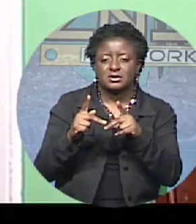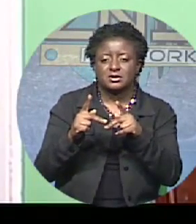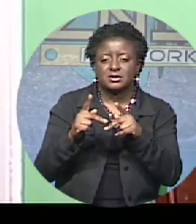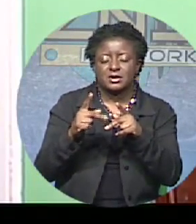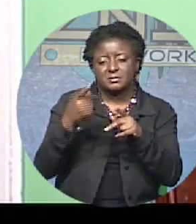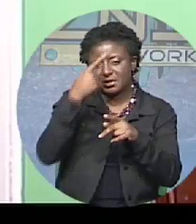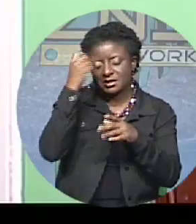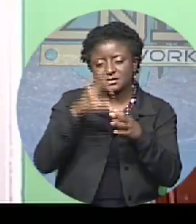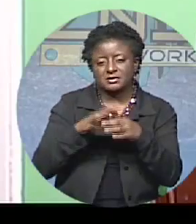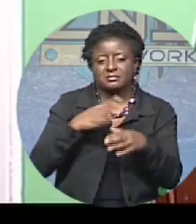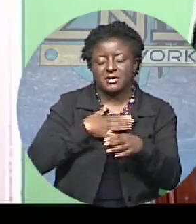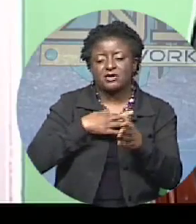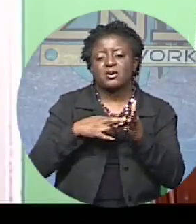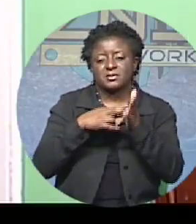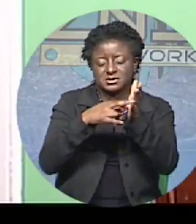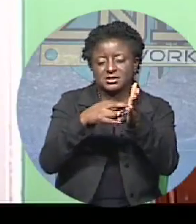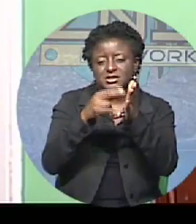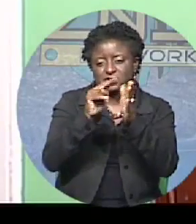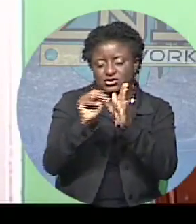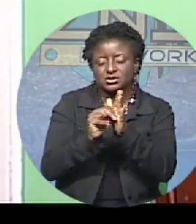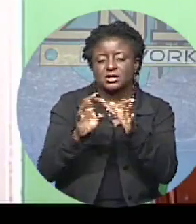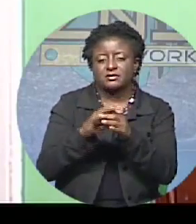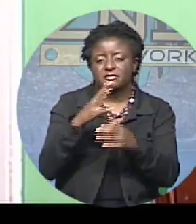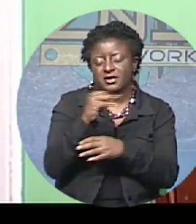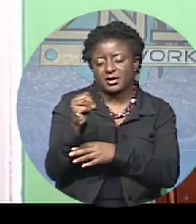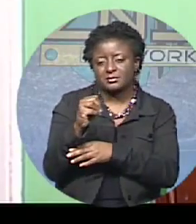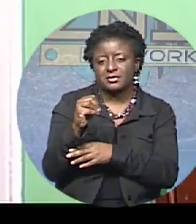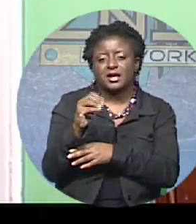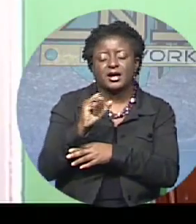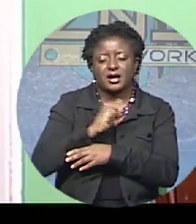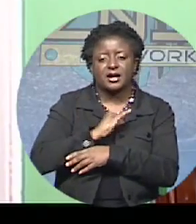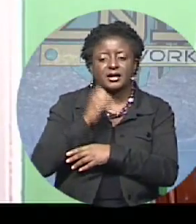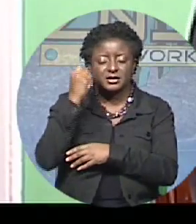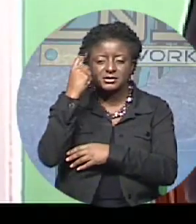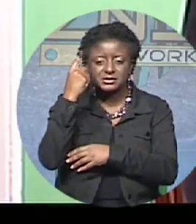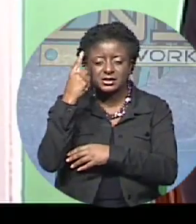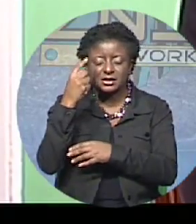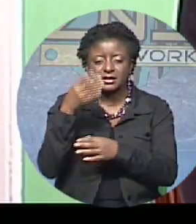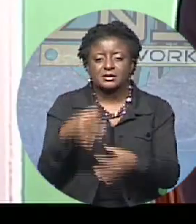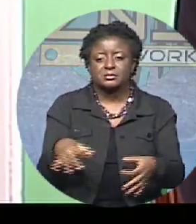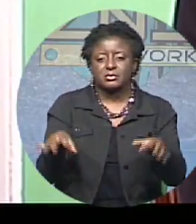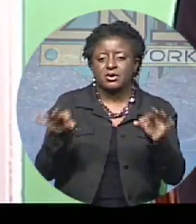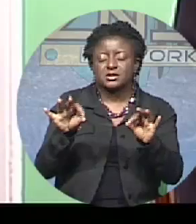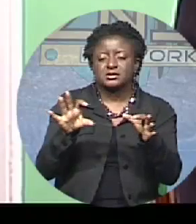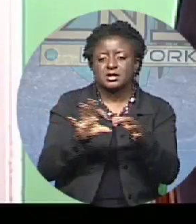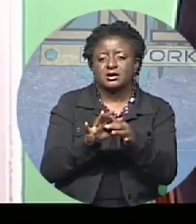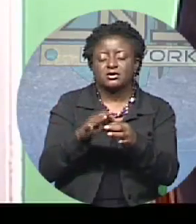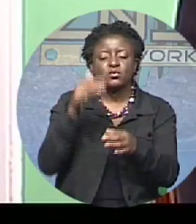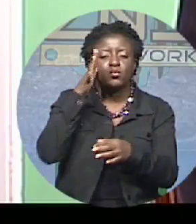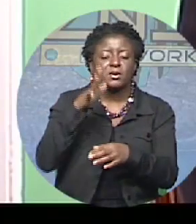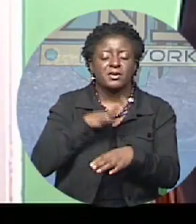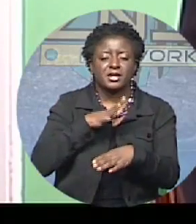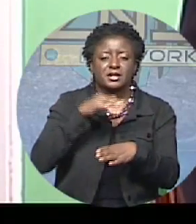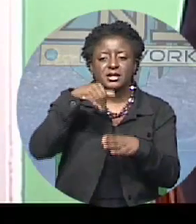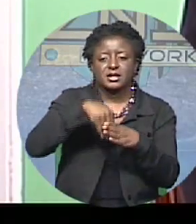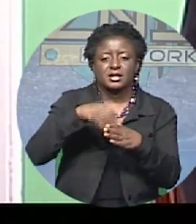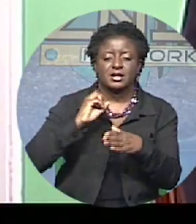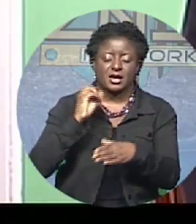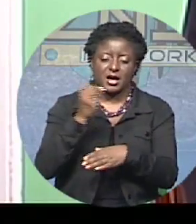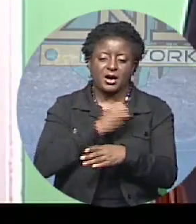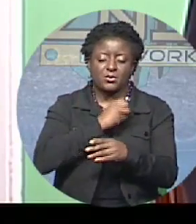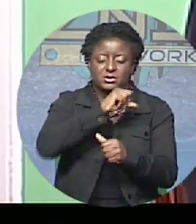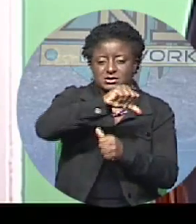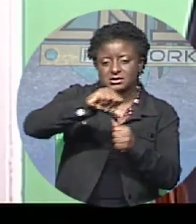am very sensitive, Mr. Speaker, to the importance of women in our society and